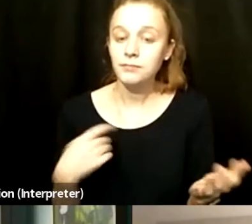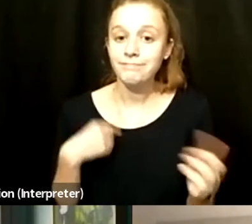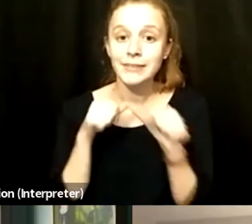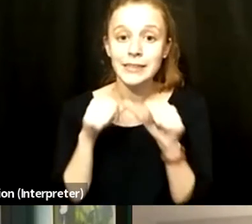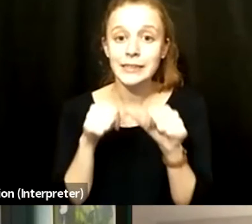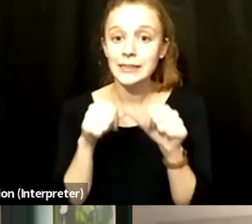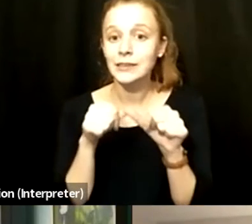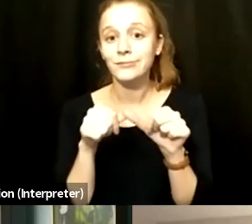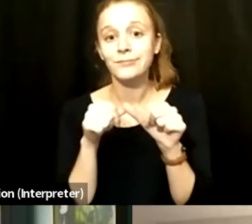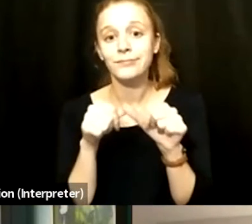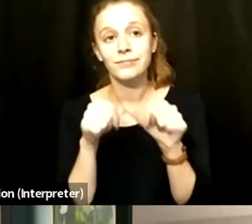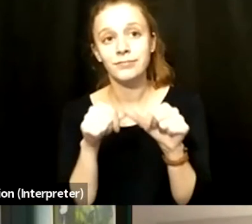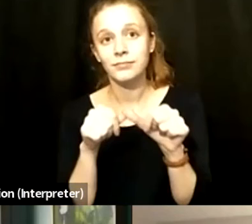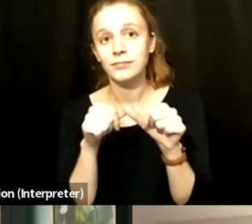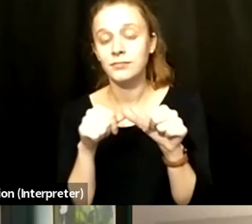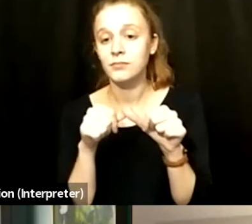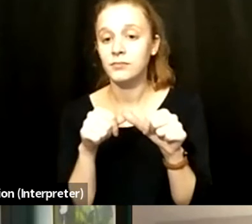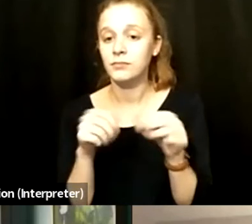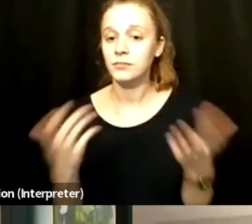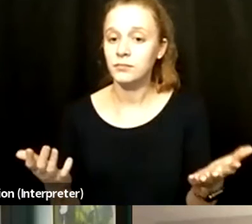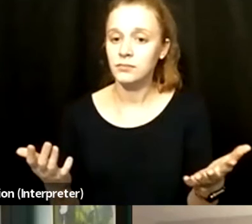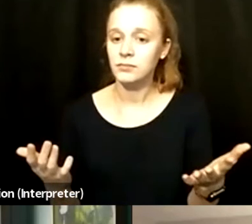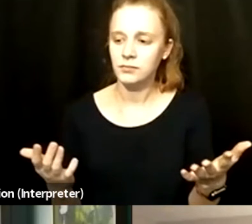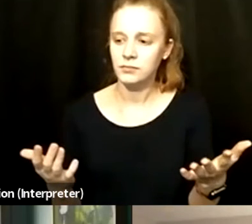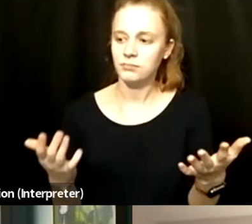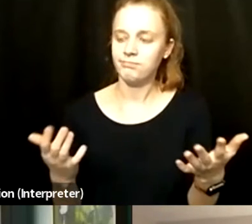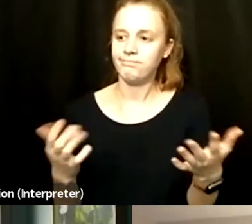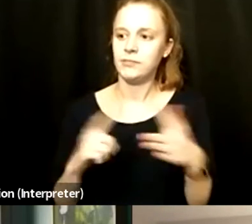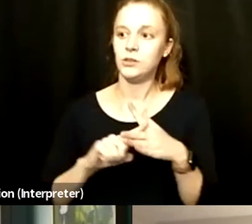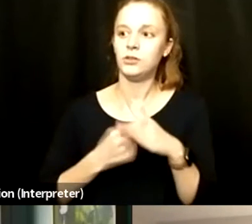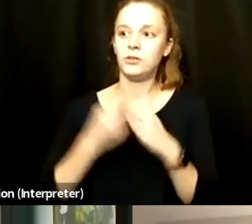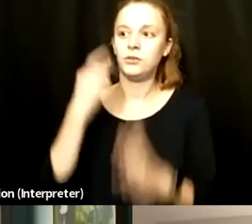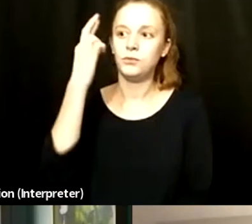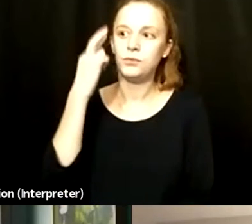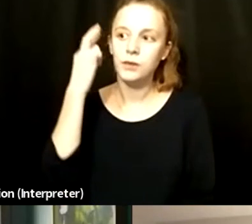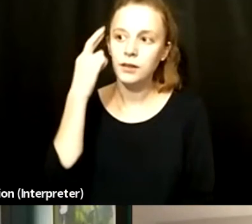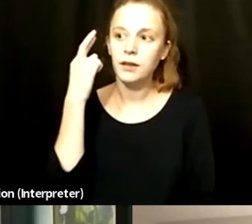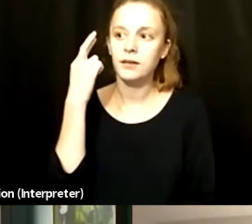on and just began to realize that